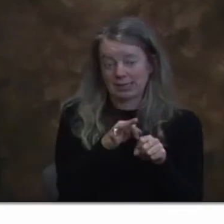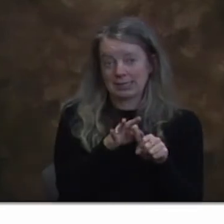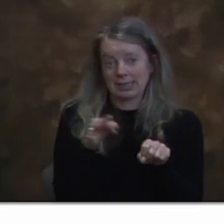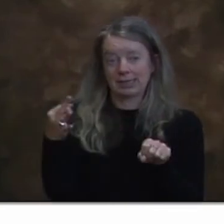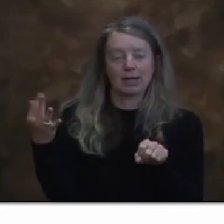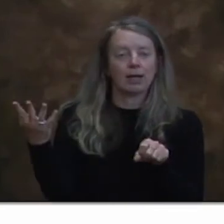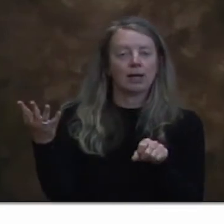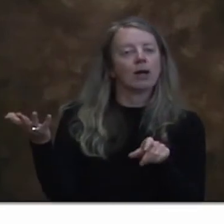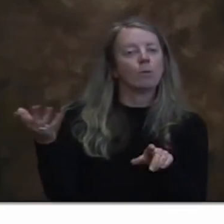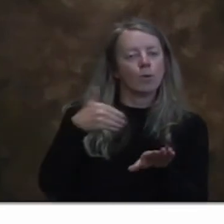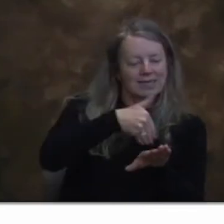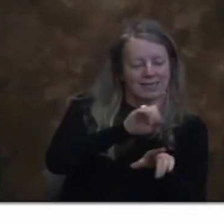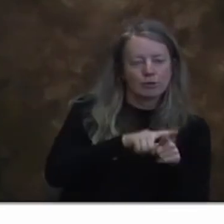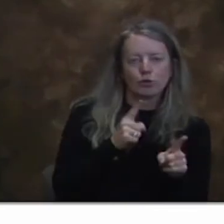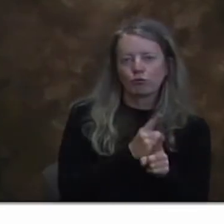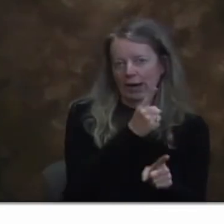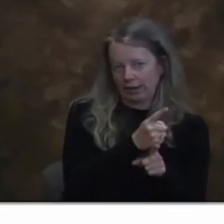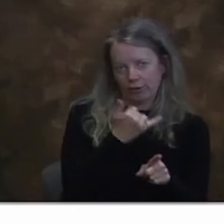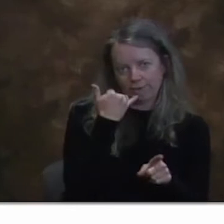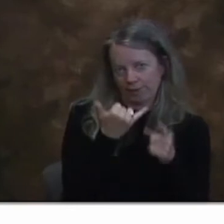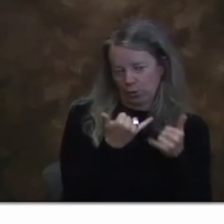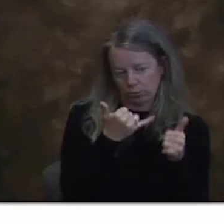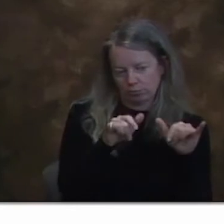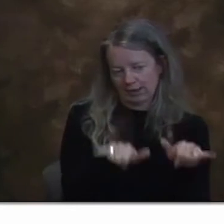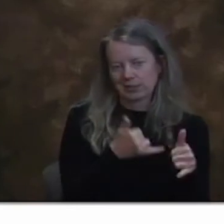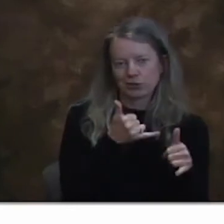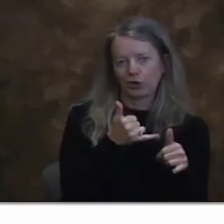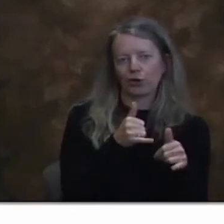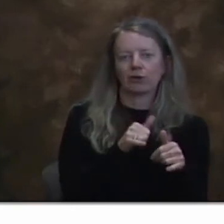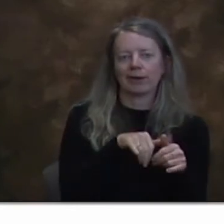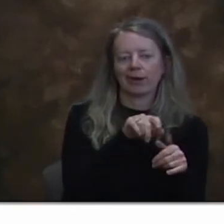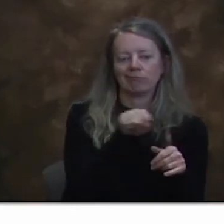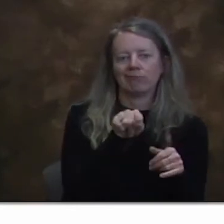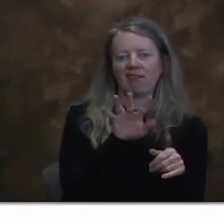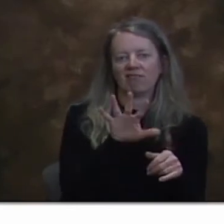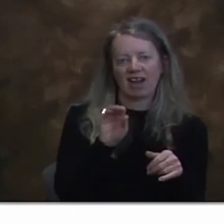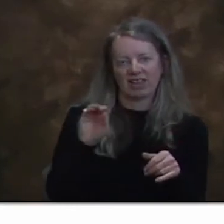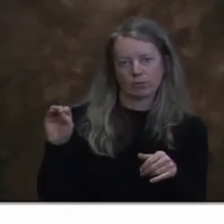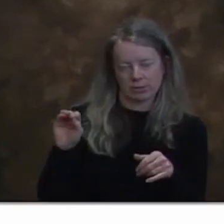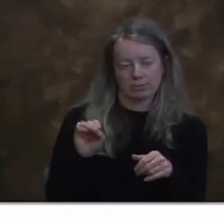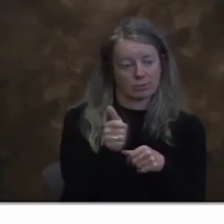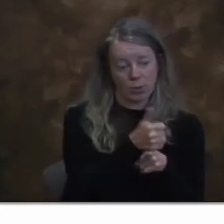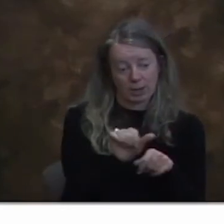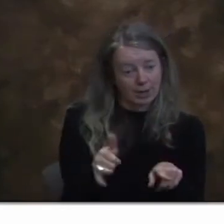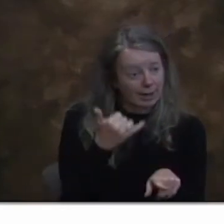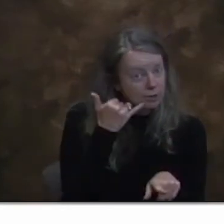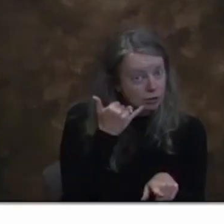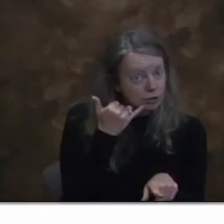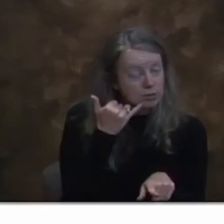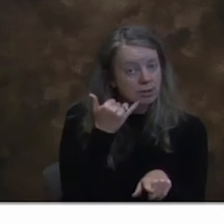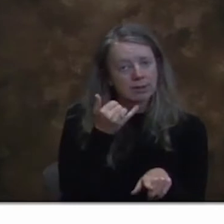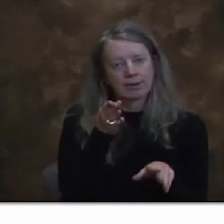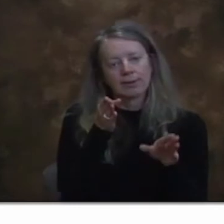normal phone operations at extension 5000. Team members, as I said, will transfer folks who call in to